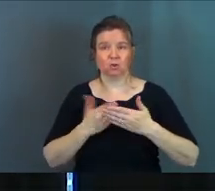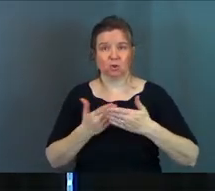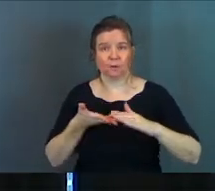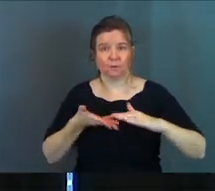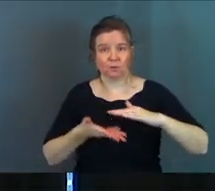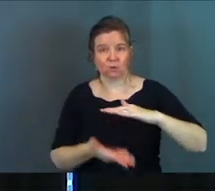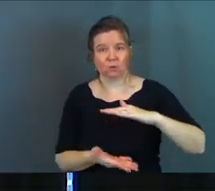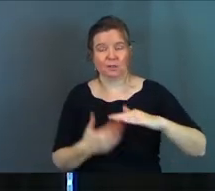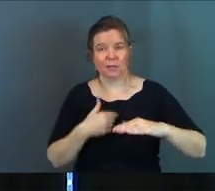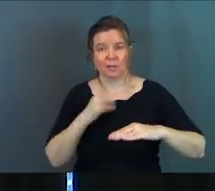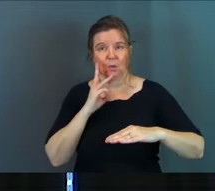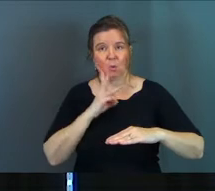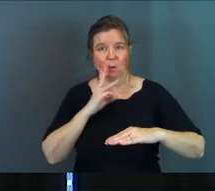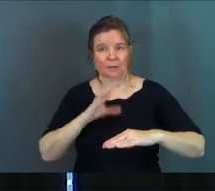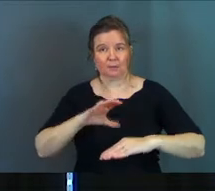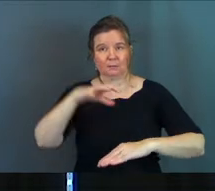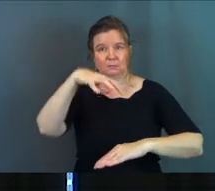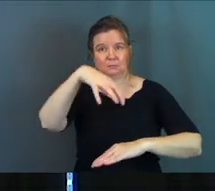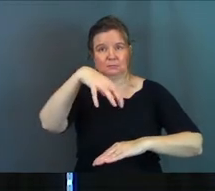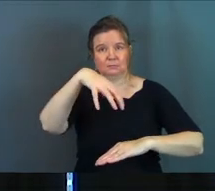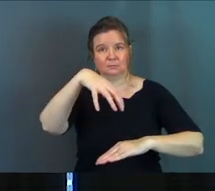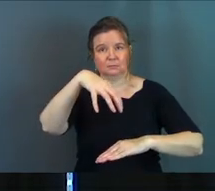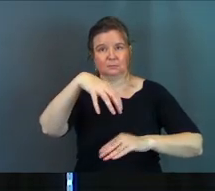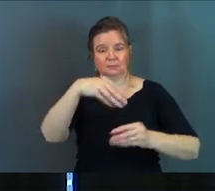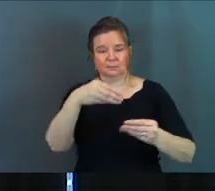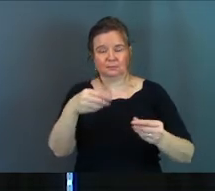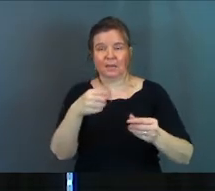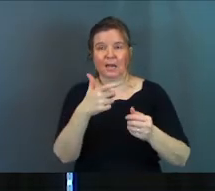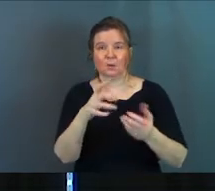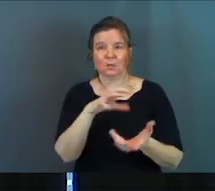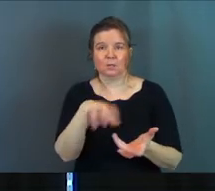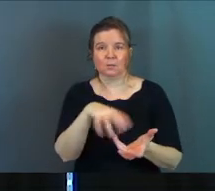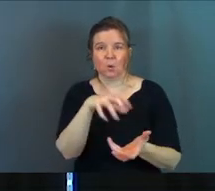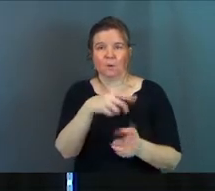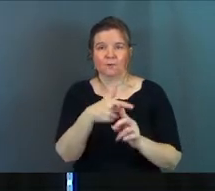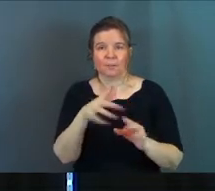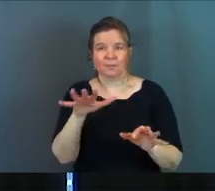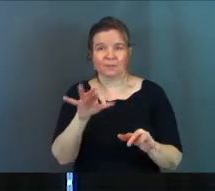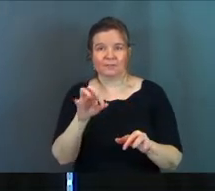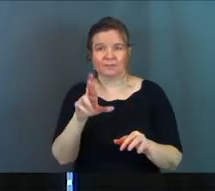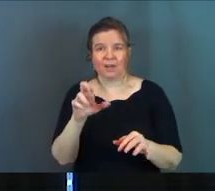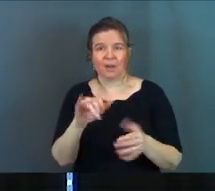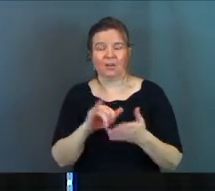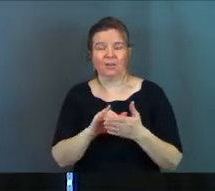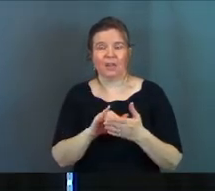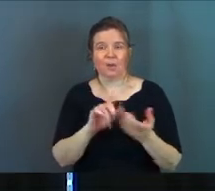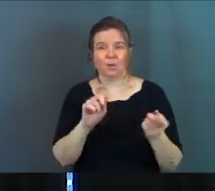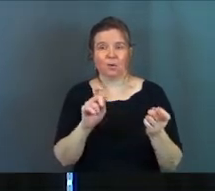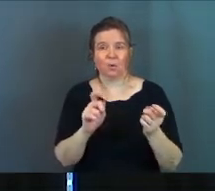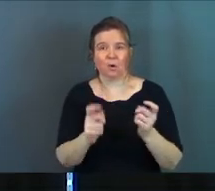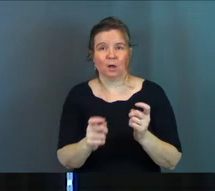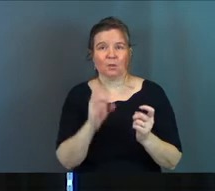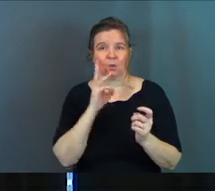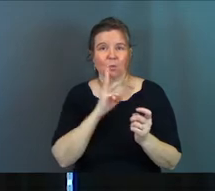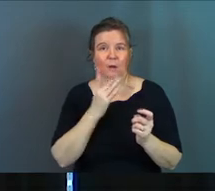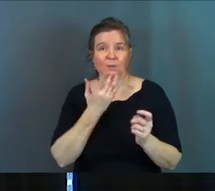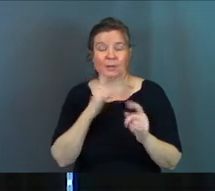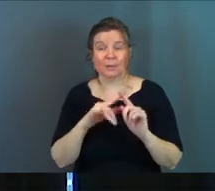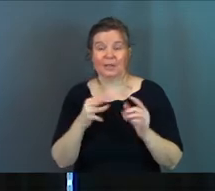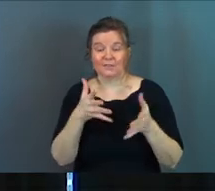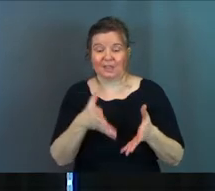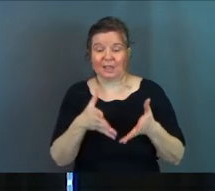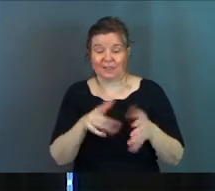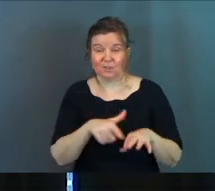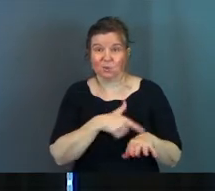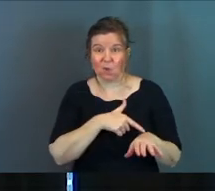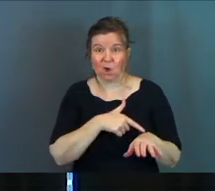in the house, and sometimes they would put the wineskin above it, and it would get some of the smoke off the fire, and that would alter the way that the wine would taste. But if they